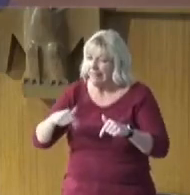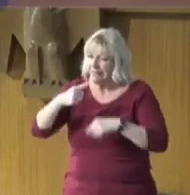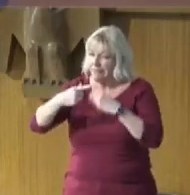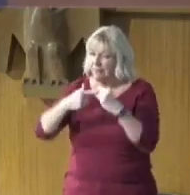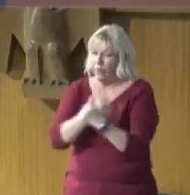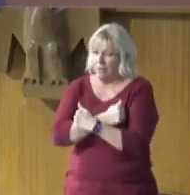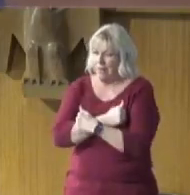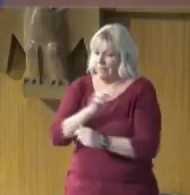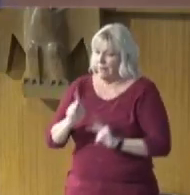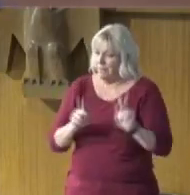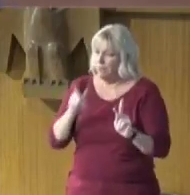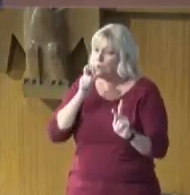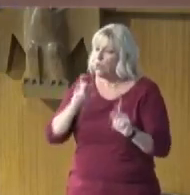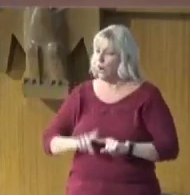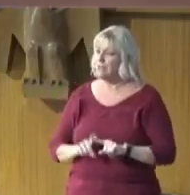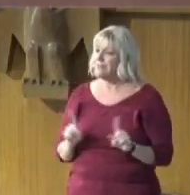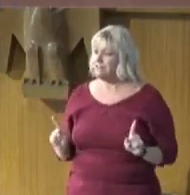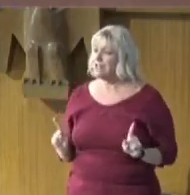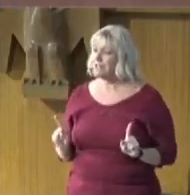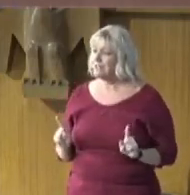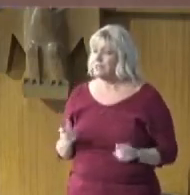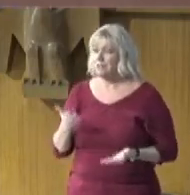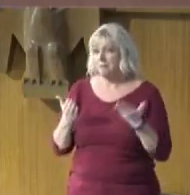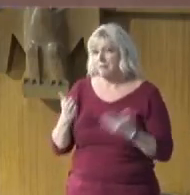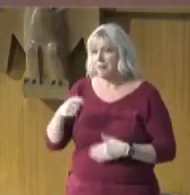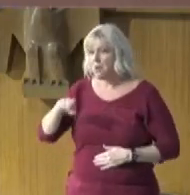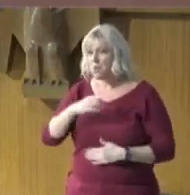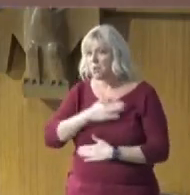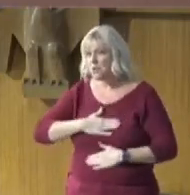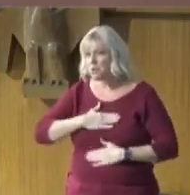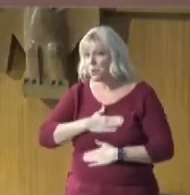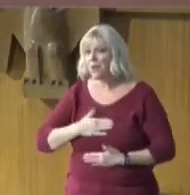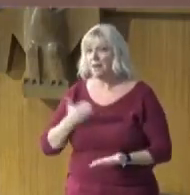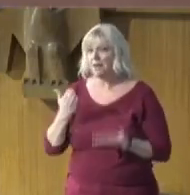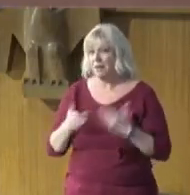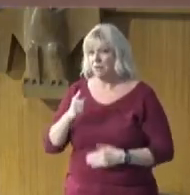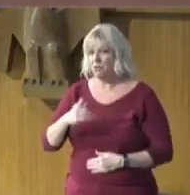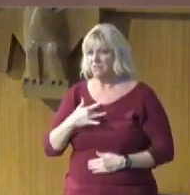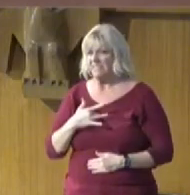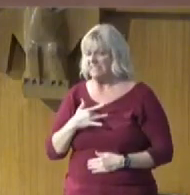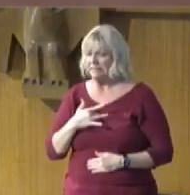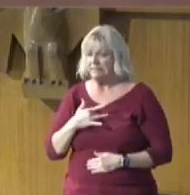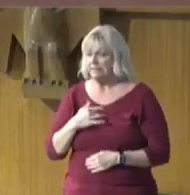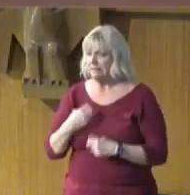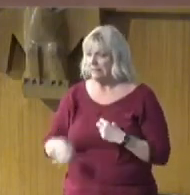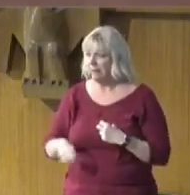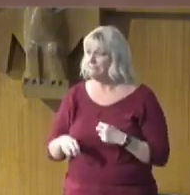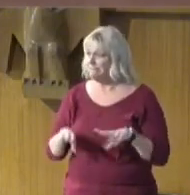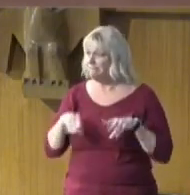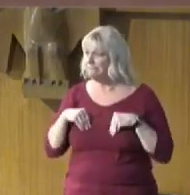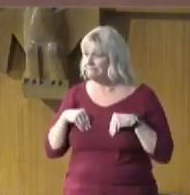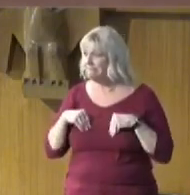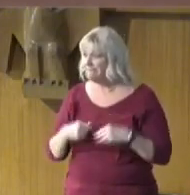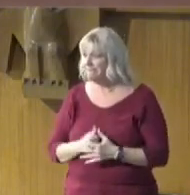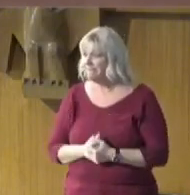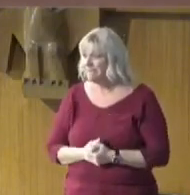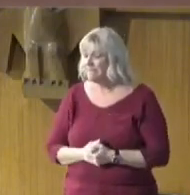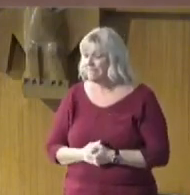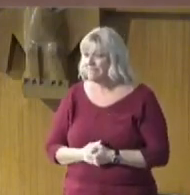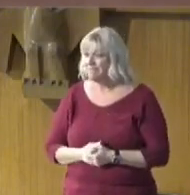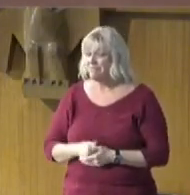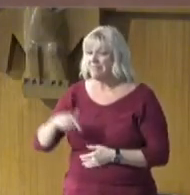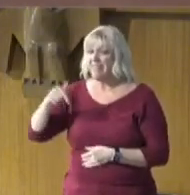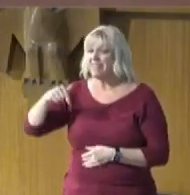us. And you may enjoy some of this, and you also may be challenged by some of this. This is not a